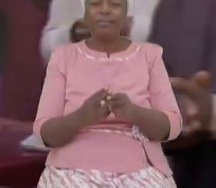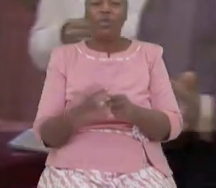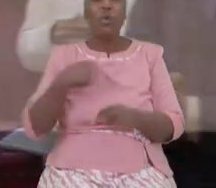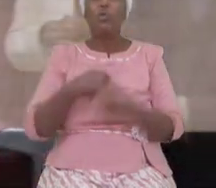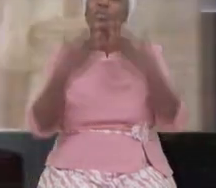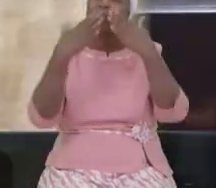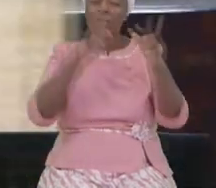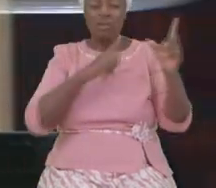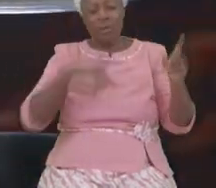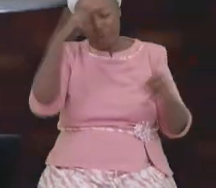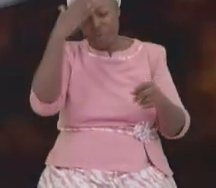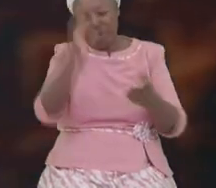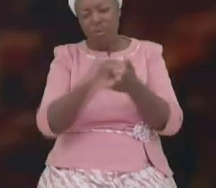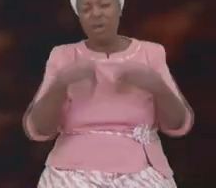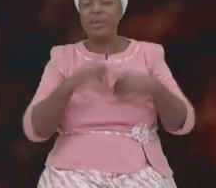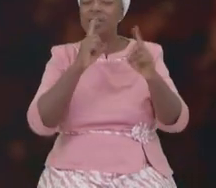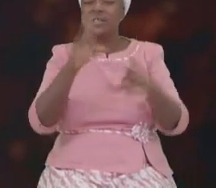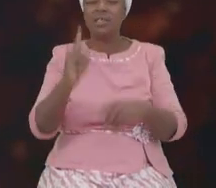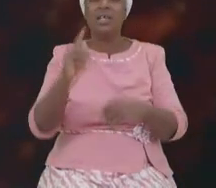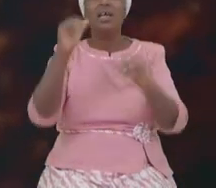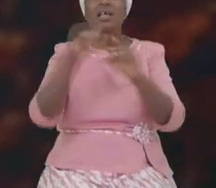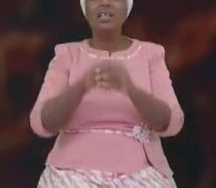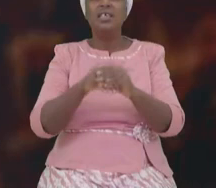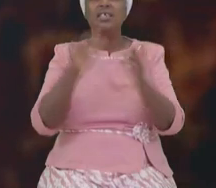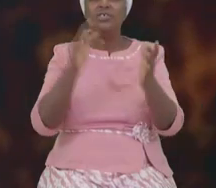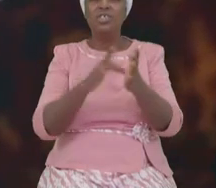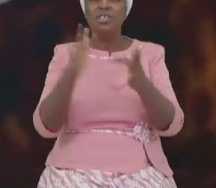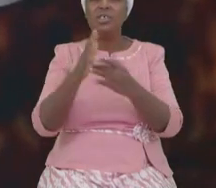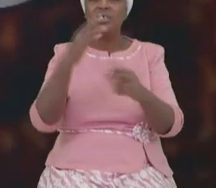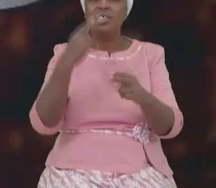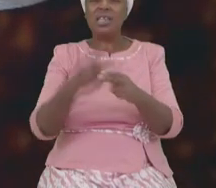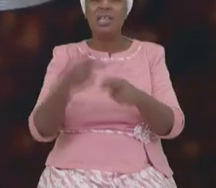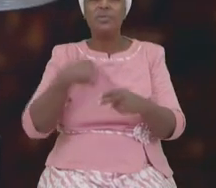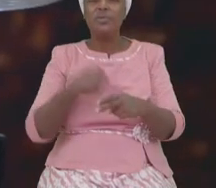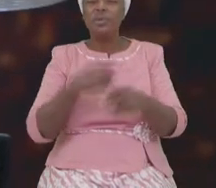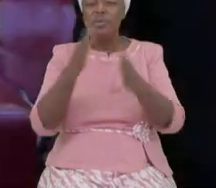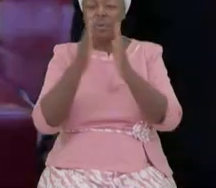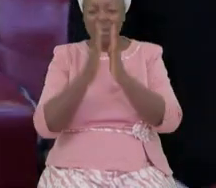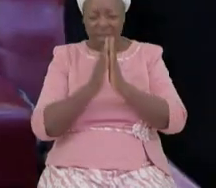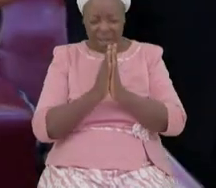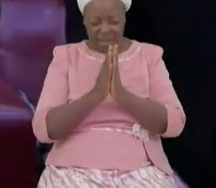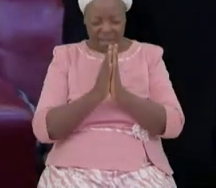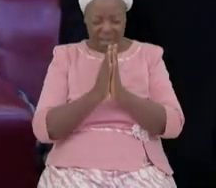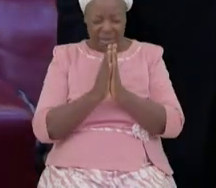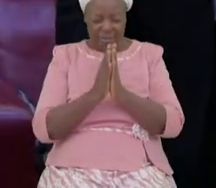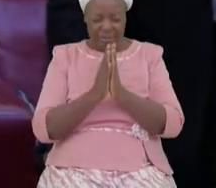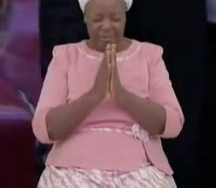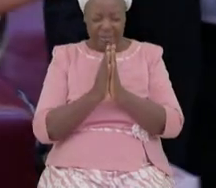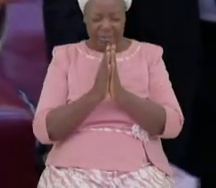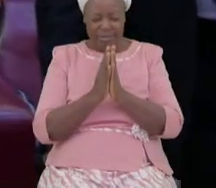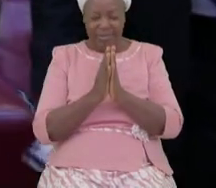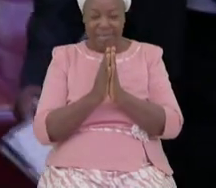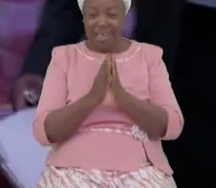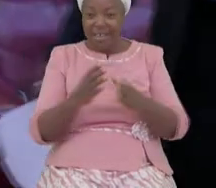thank you, Lord, because we know you have answered. In Jesus' name we pray. Give